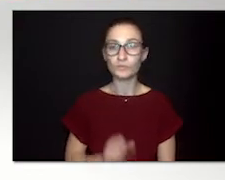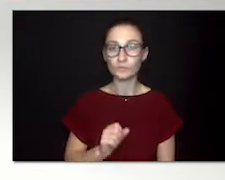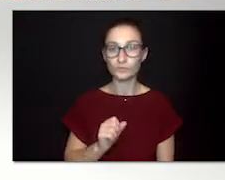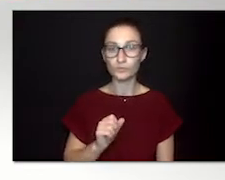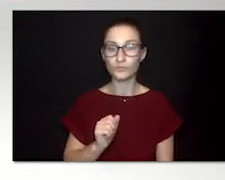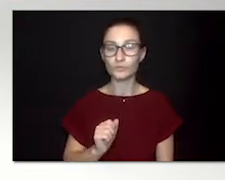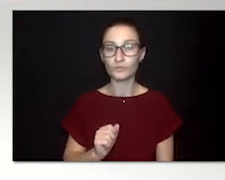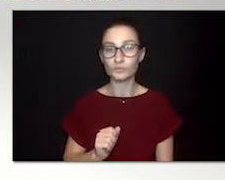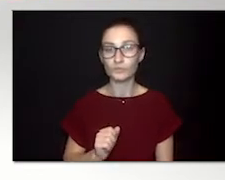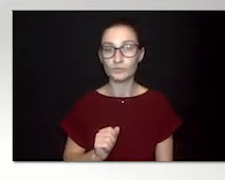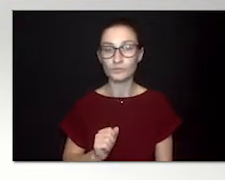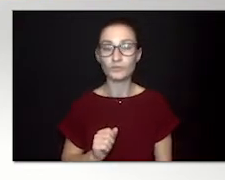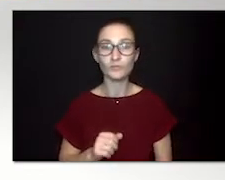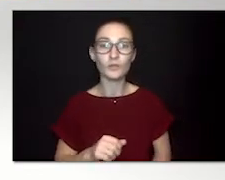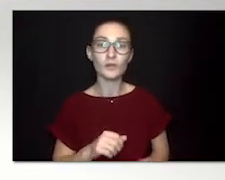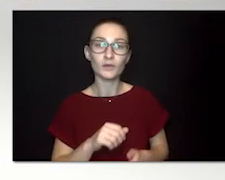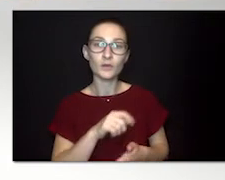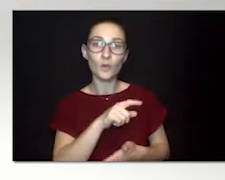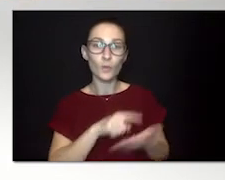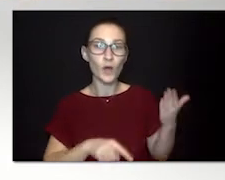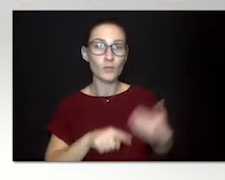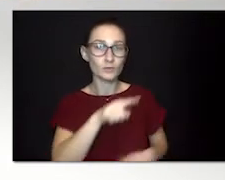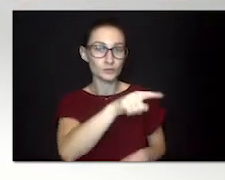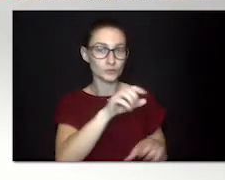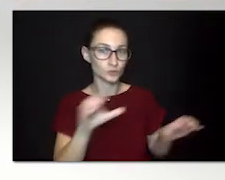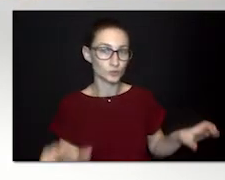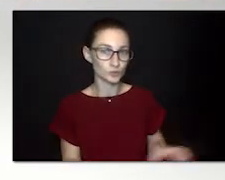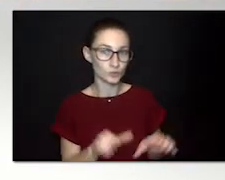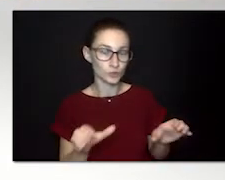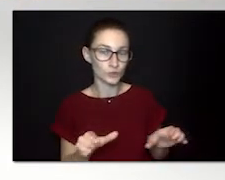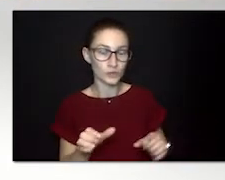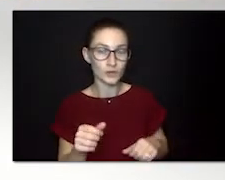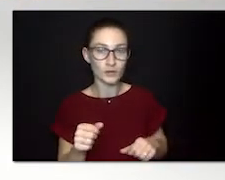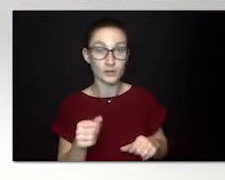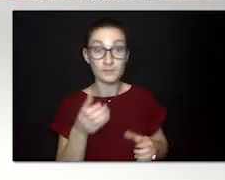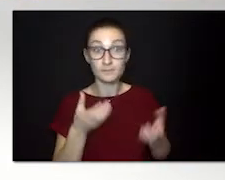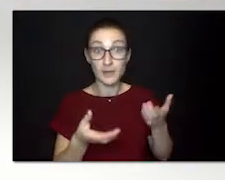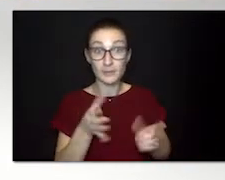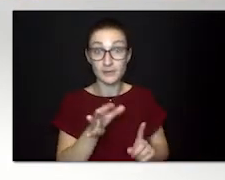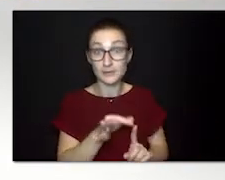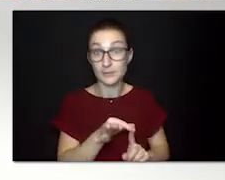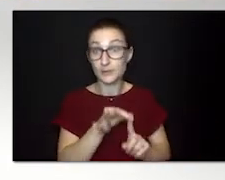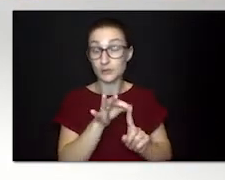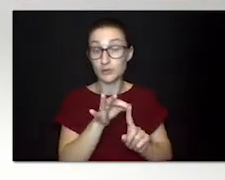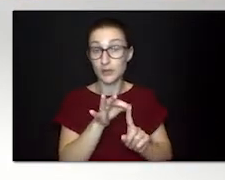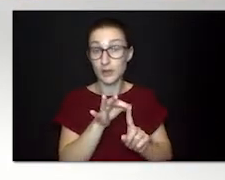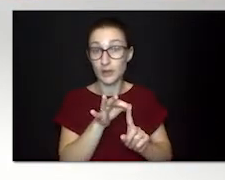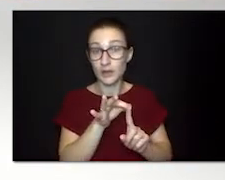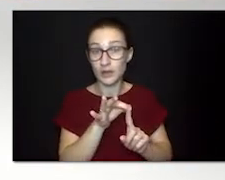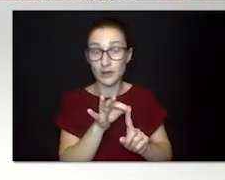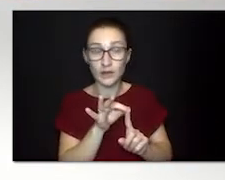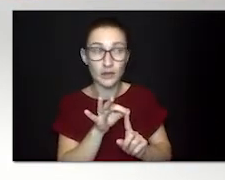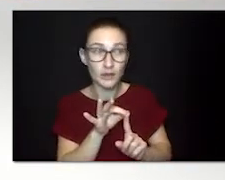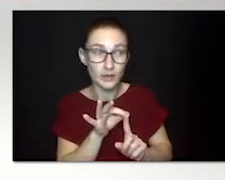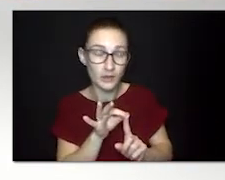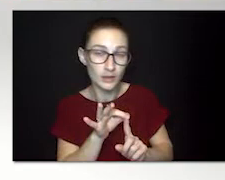window. Yeah, and it. So what would you do in that case? Is there like a special, just